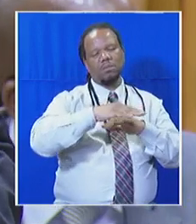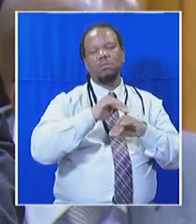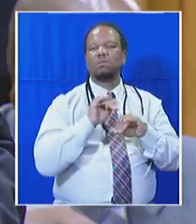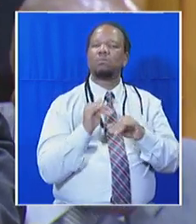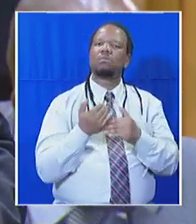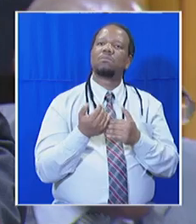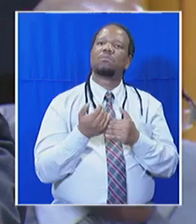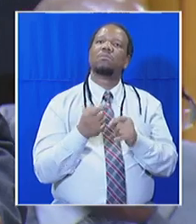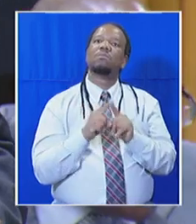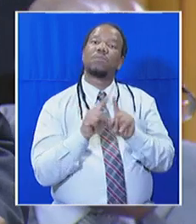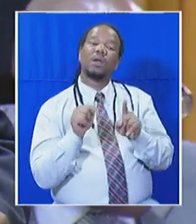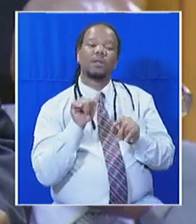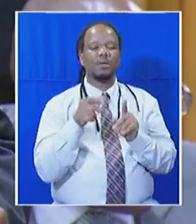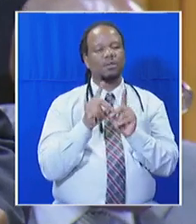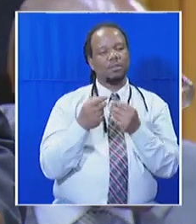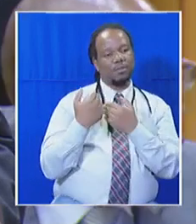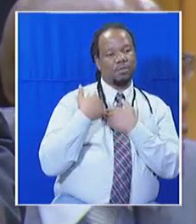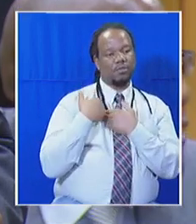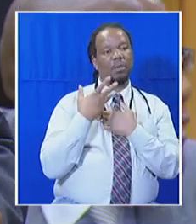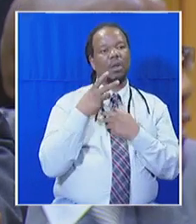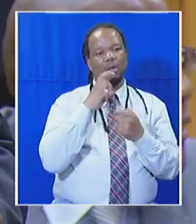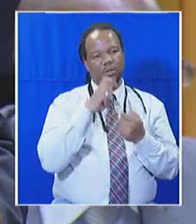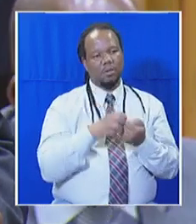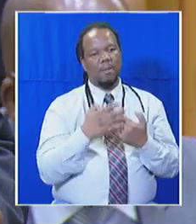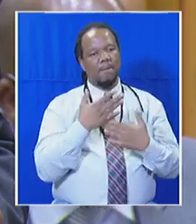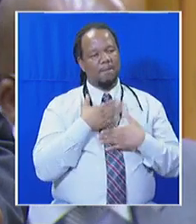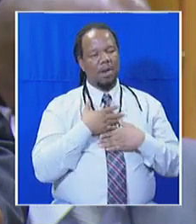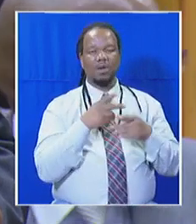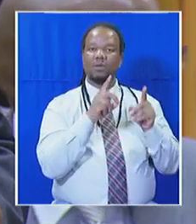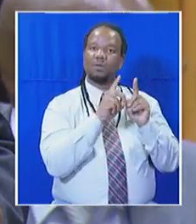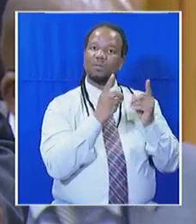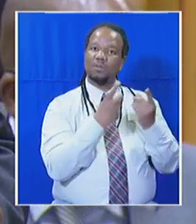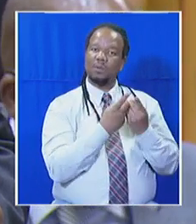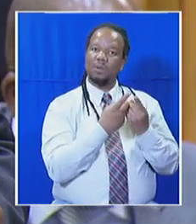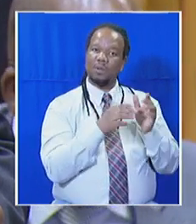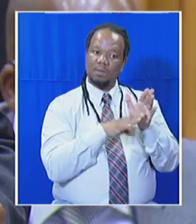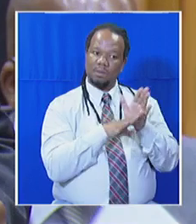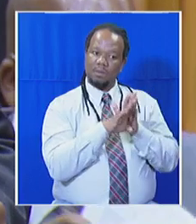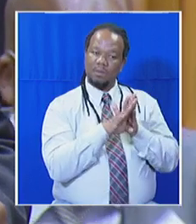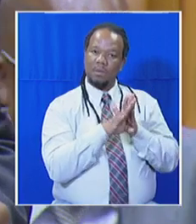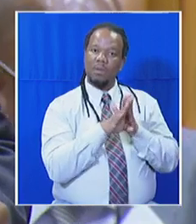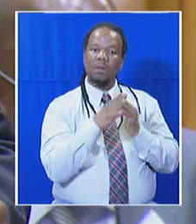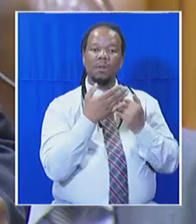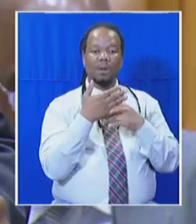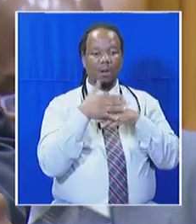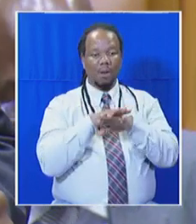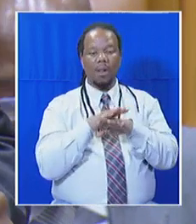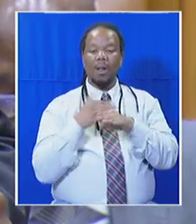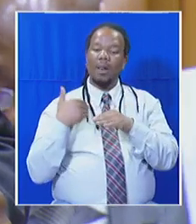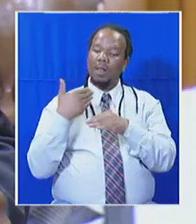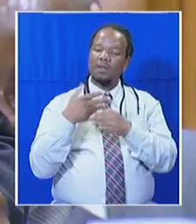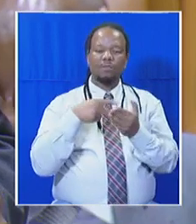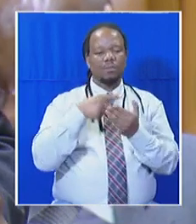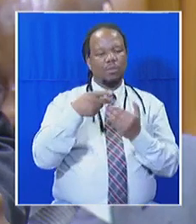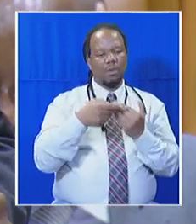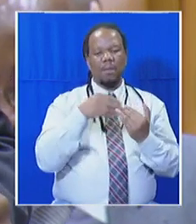with the relevant departments. My department further develops and implements legacy projects in a manner that foster